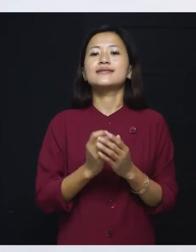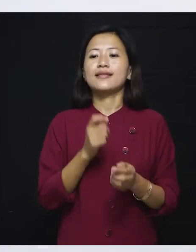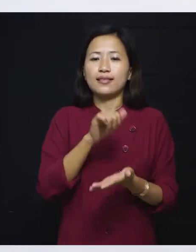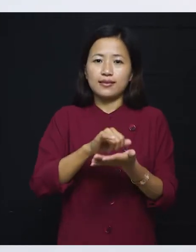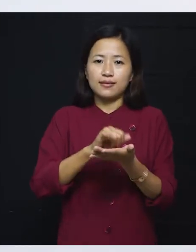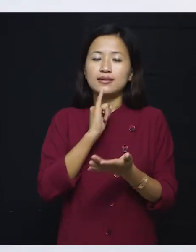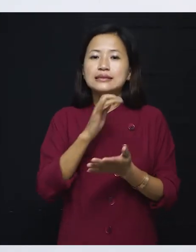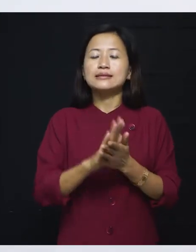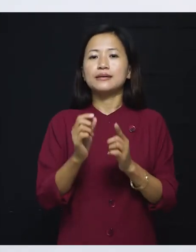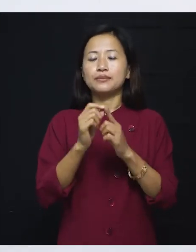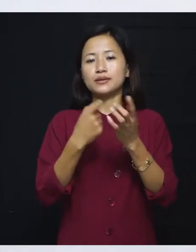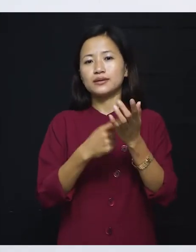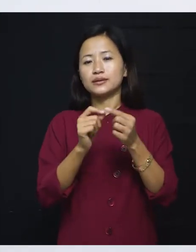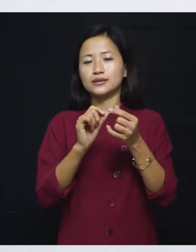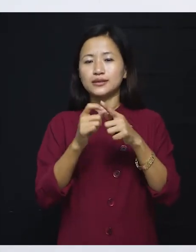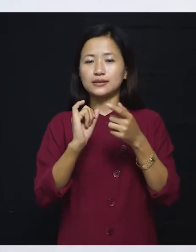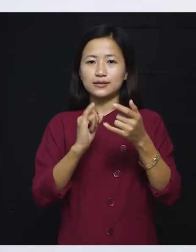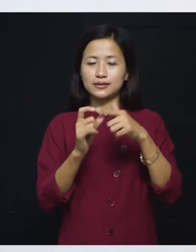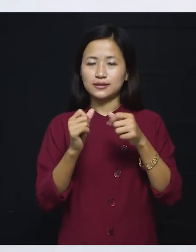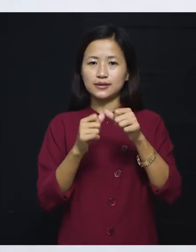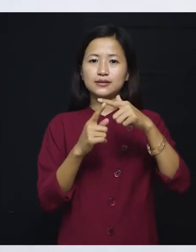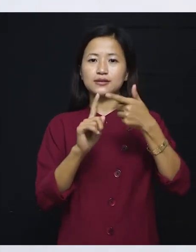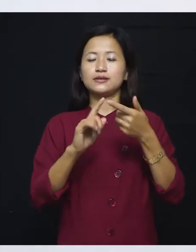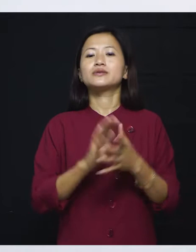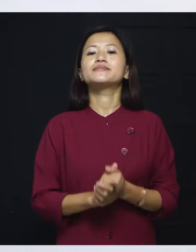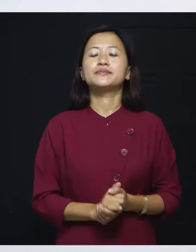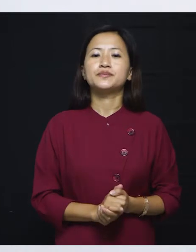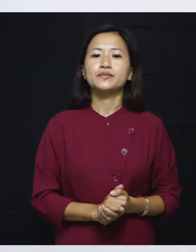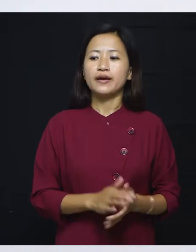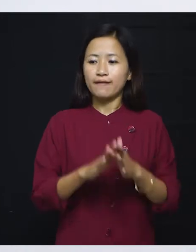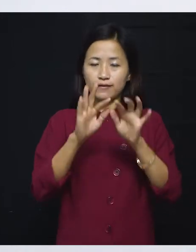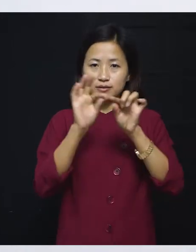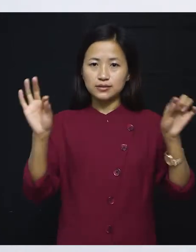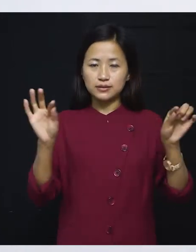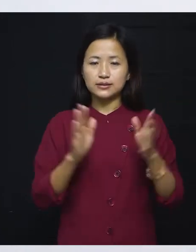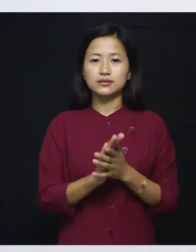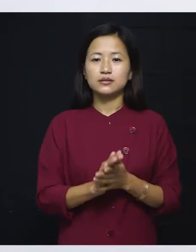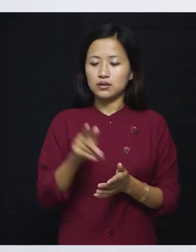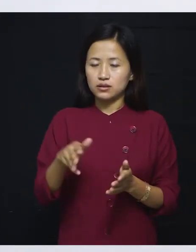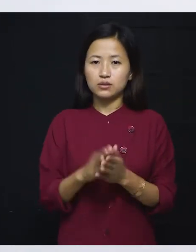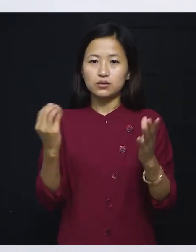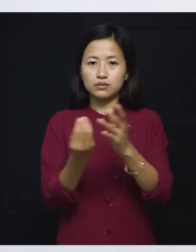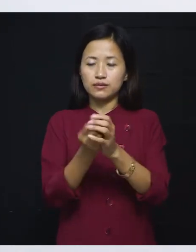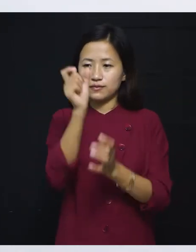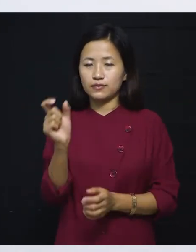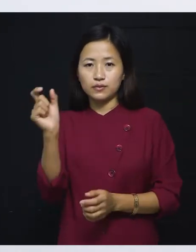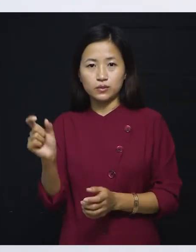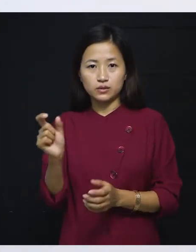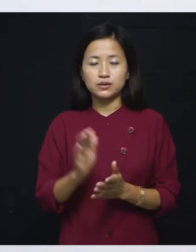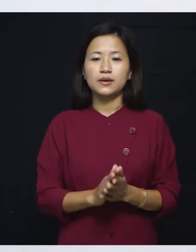okay? And so that is what makes a sentence. And if a sentence or if a group of words does